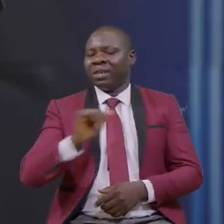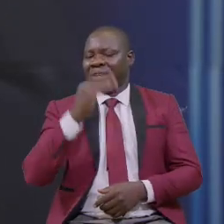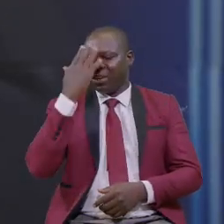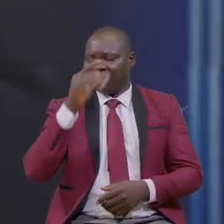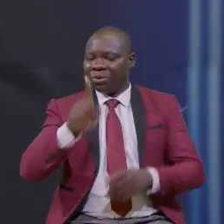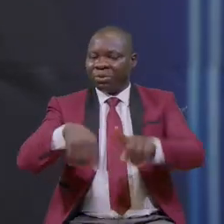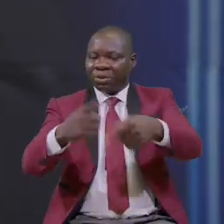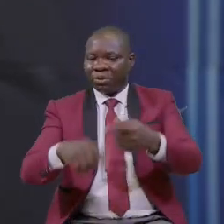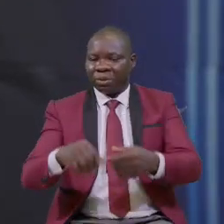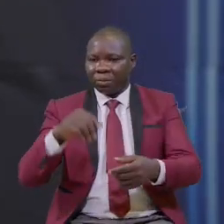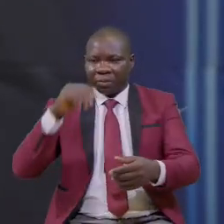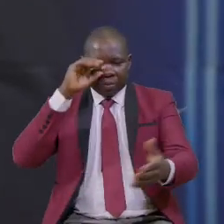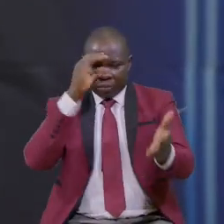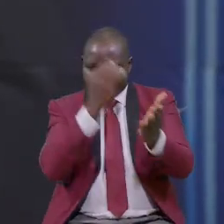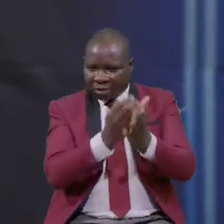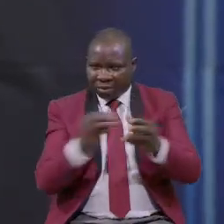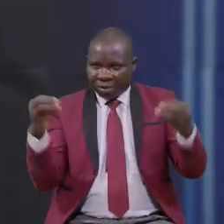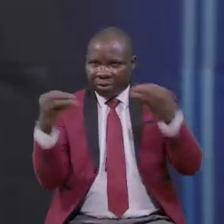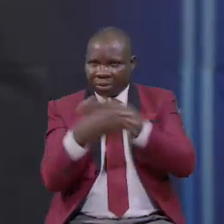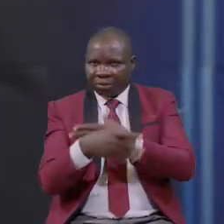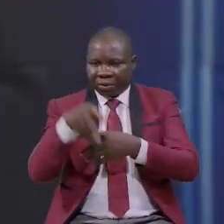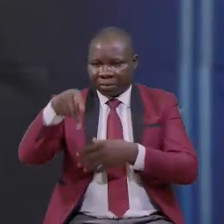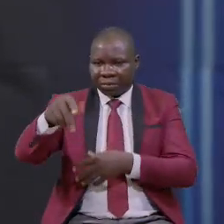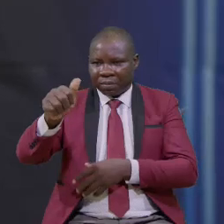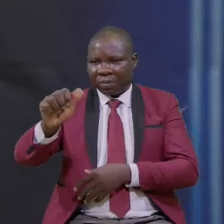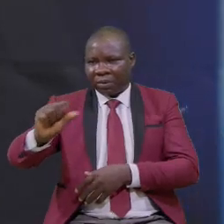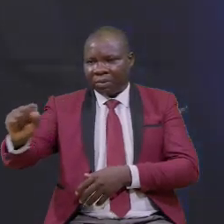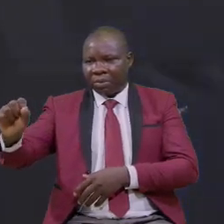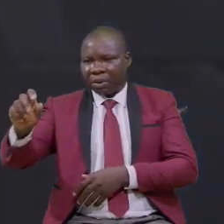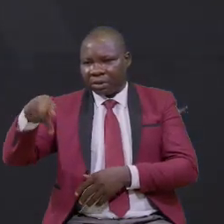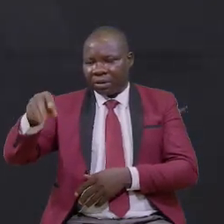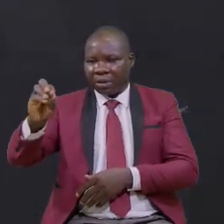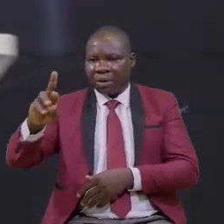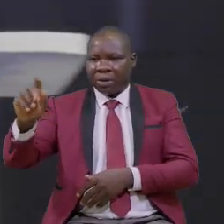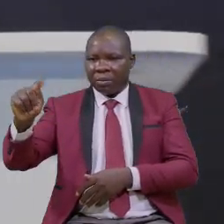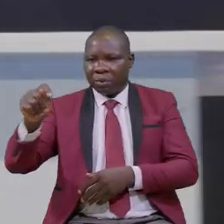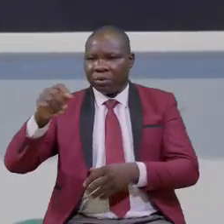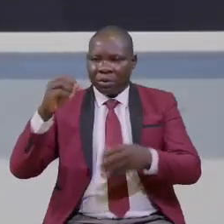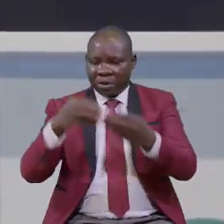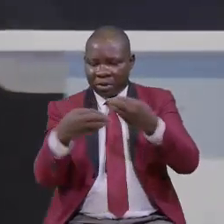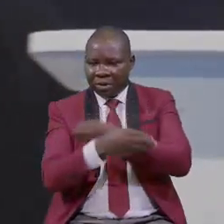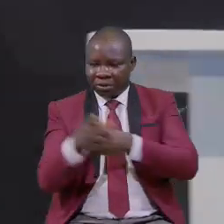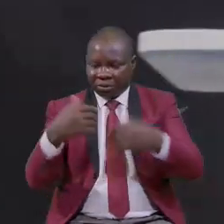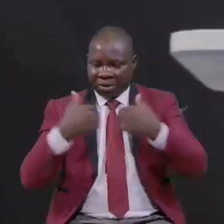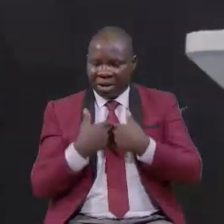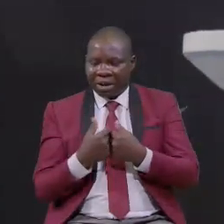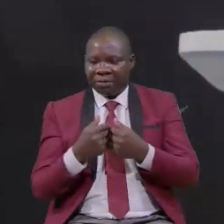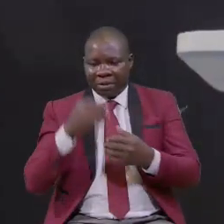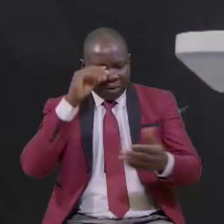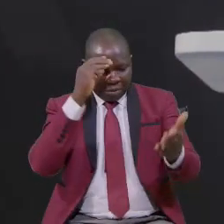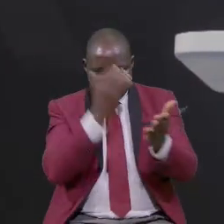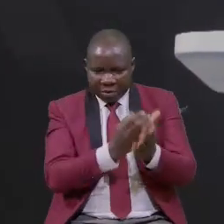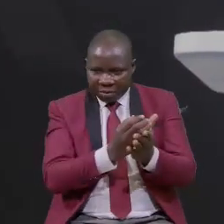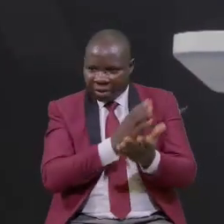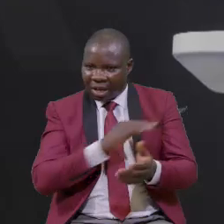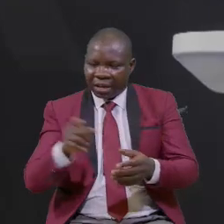and you got passport. And then you go to the embassy, you got visa. And now